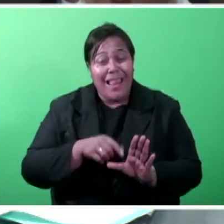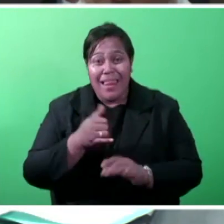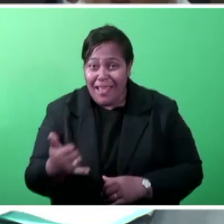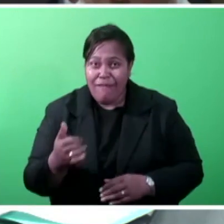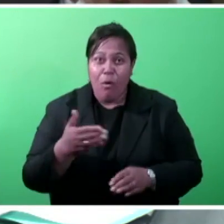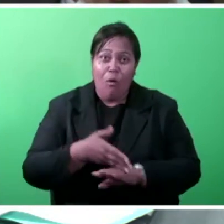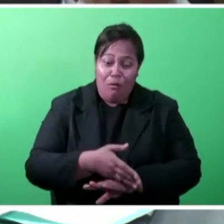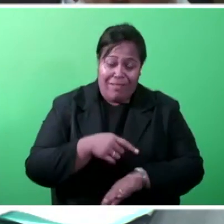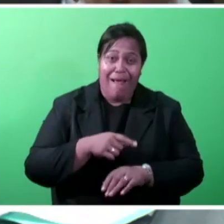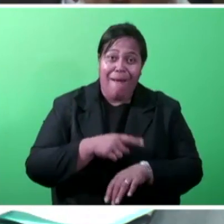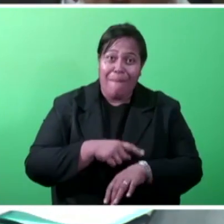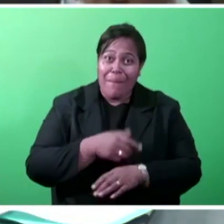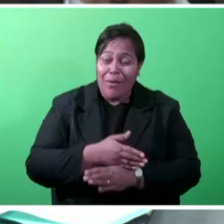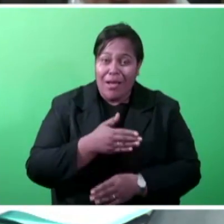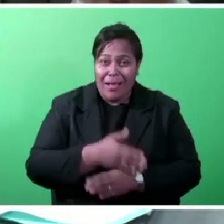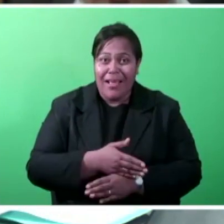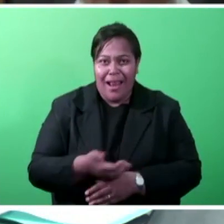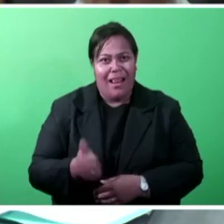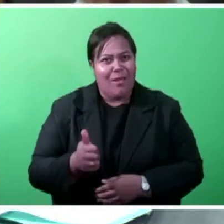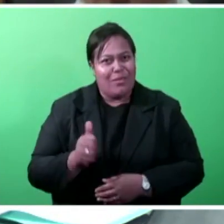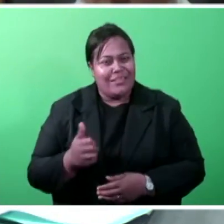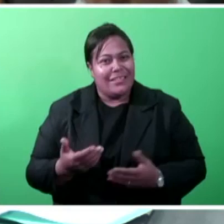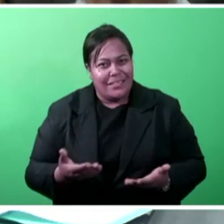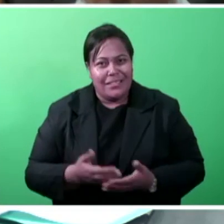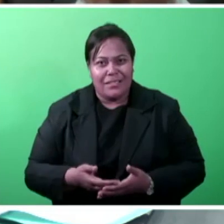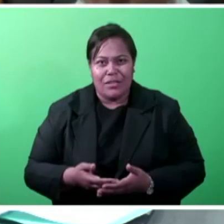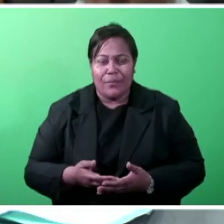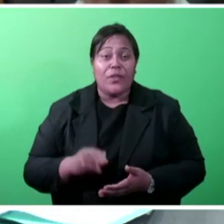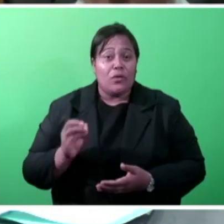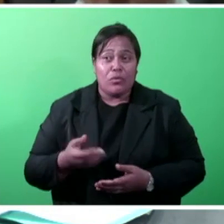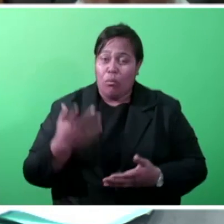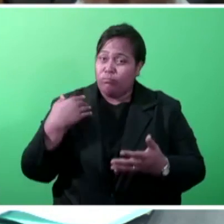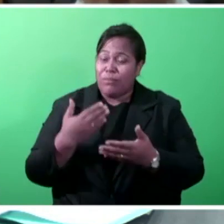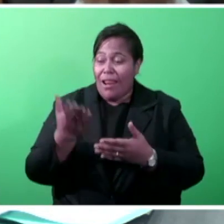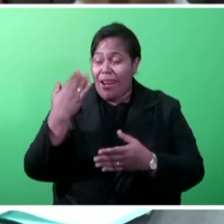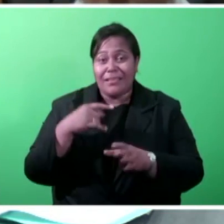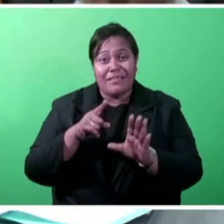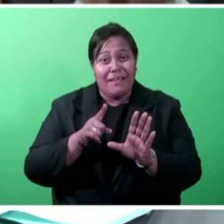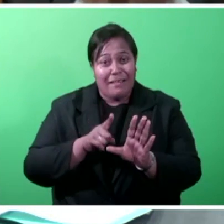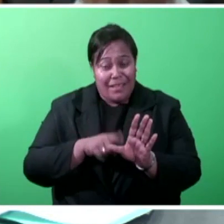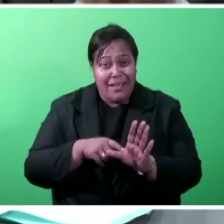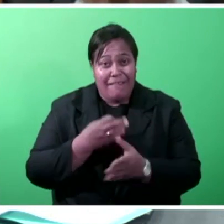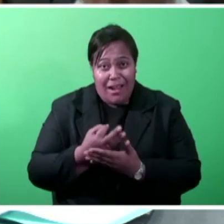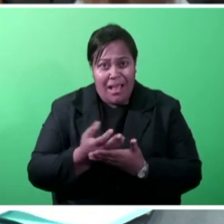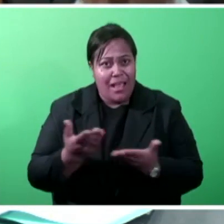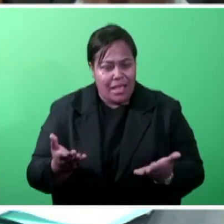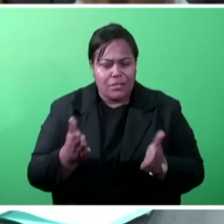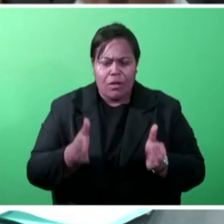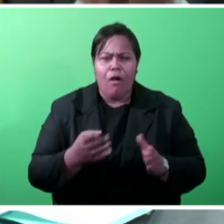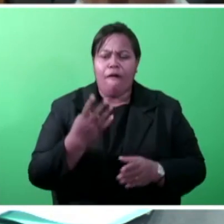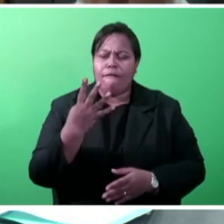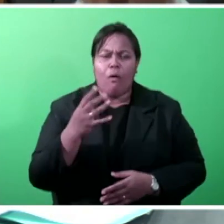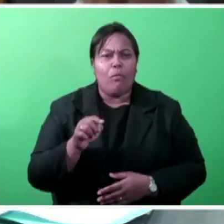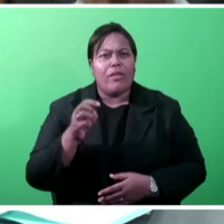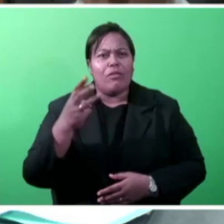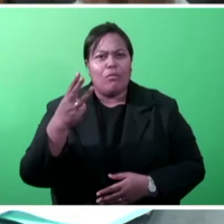Speaker, the total recovery for the last financial year stands at 4.3 million, which has been paid out